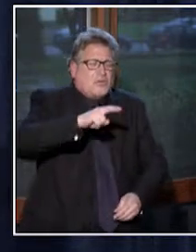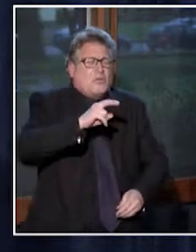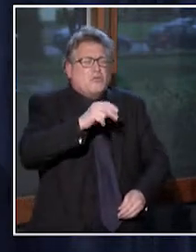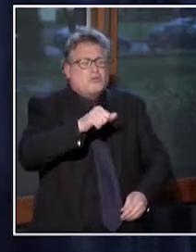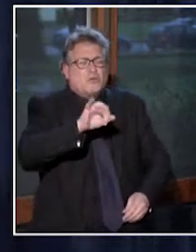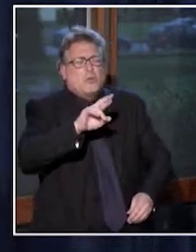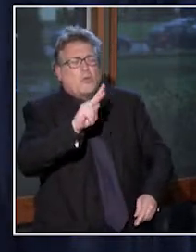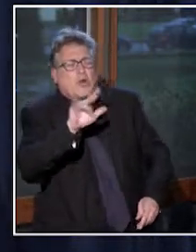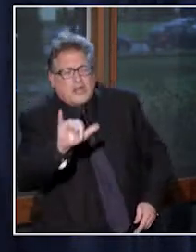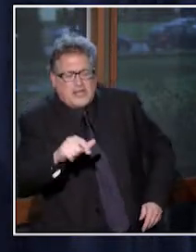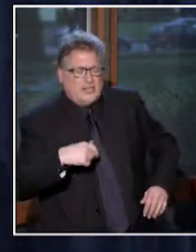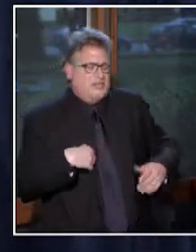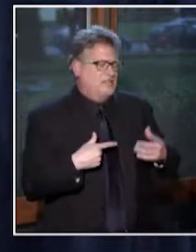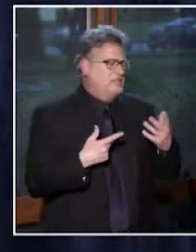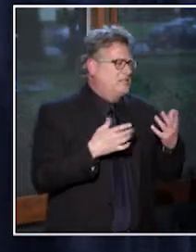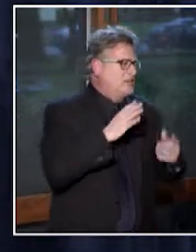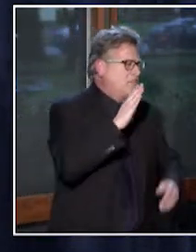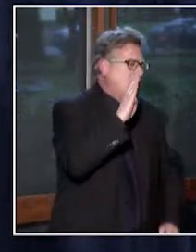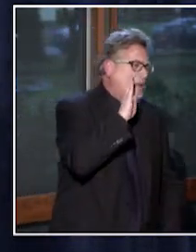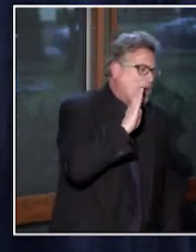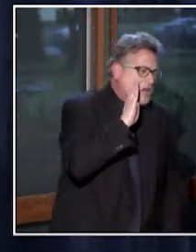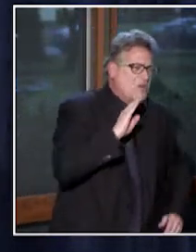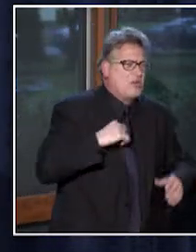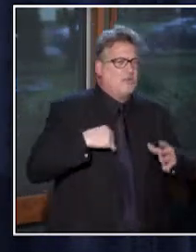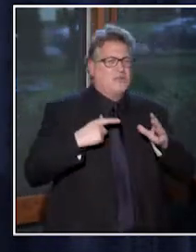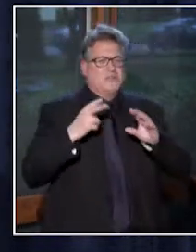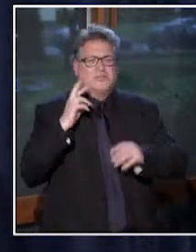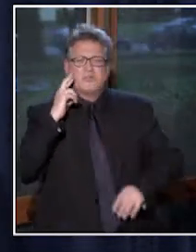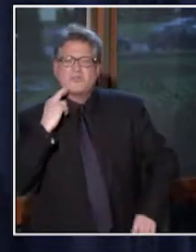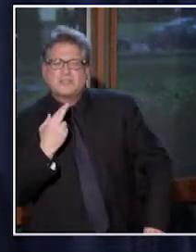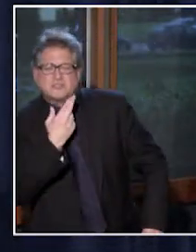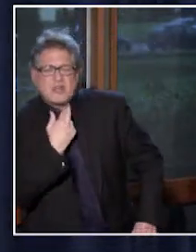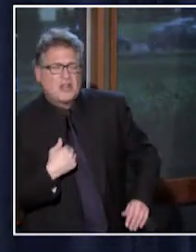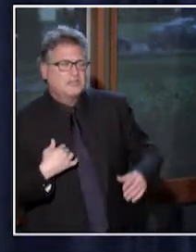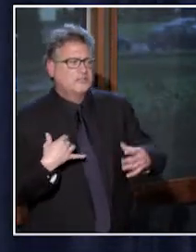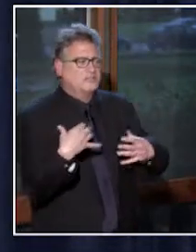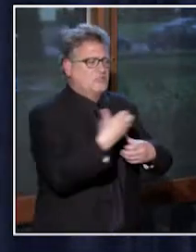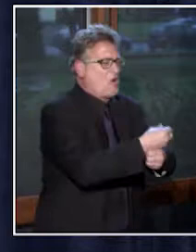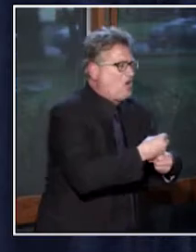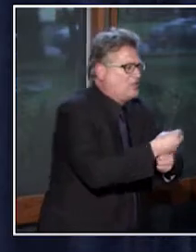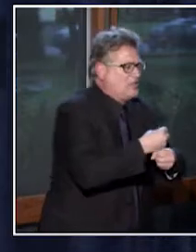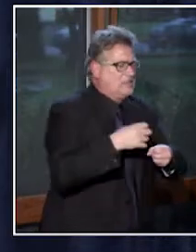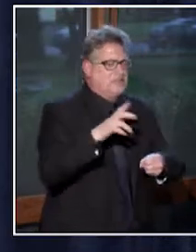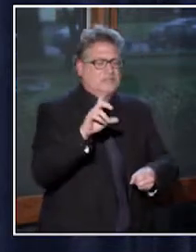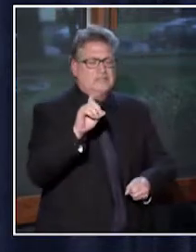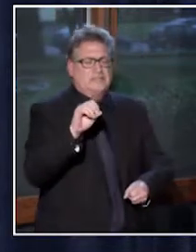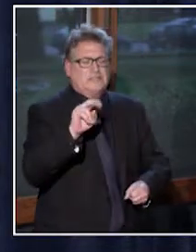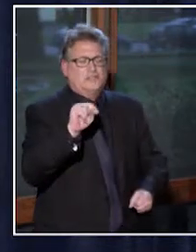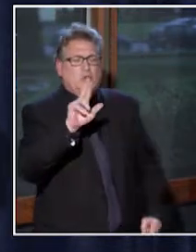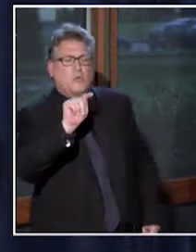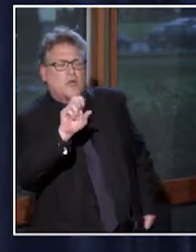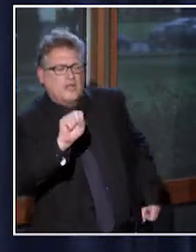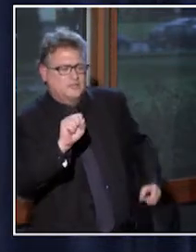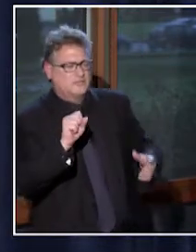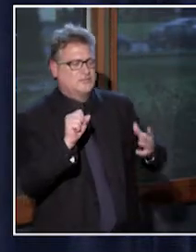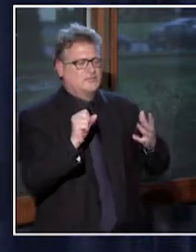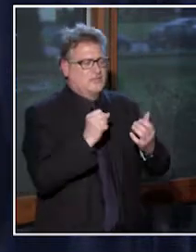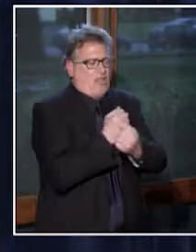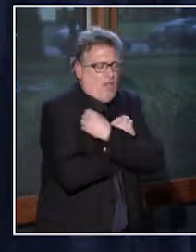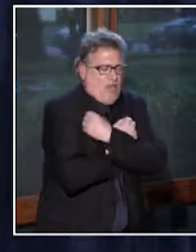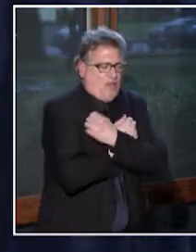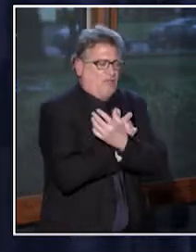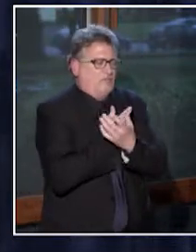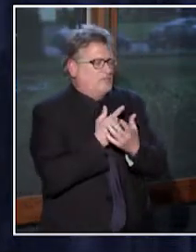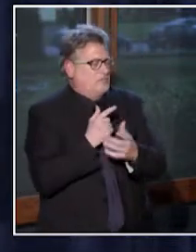like our restaurant culture, they like our coffee, they like our donuts, they like the fact that we're entrepreneurial and